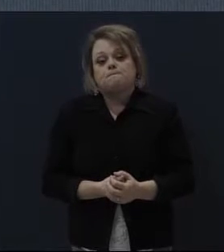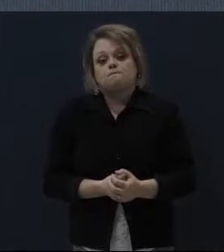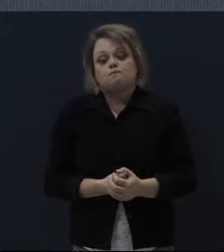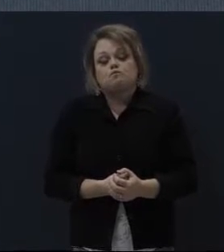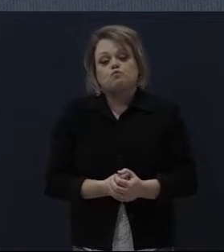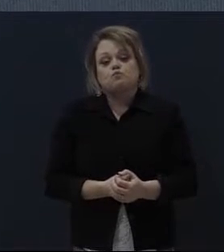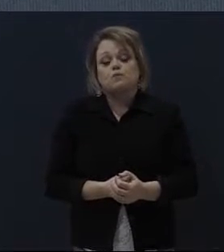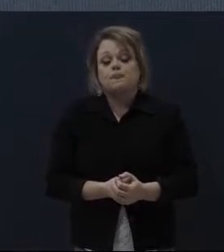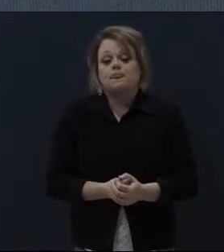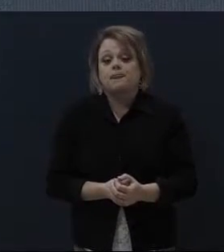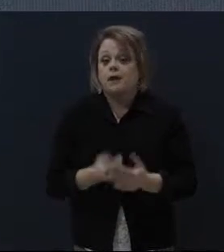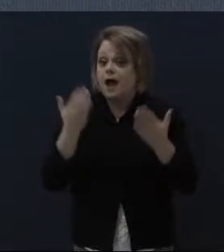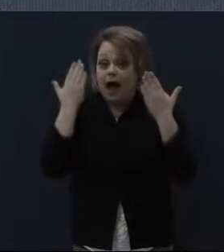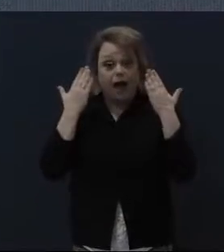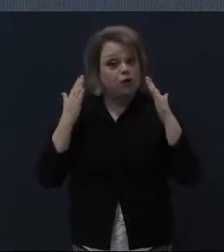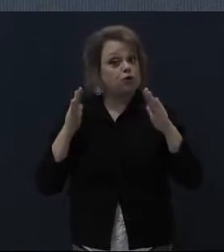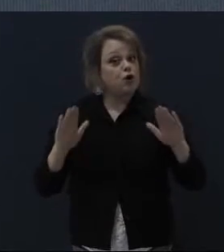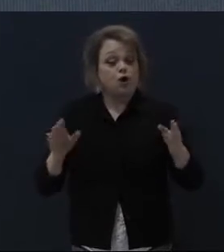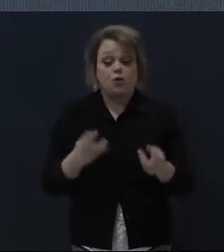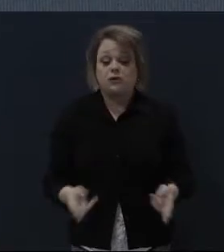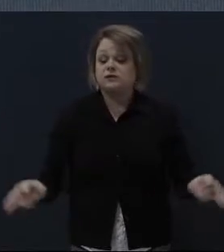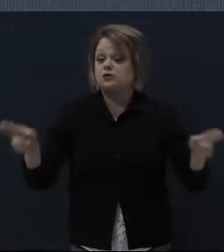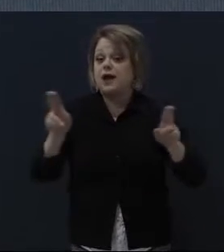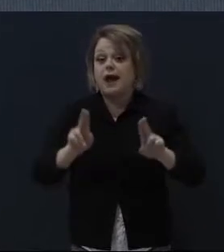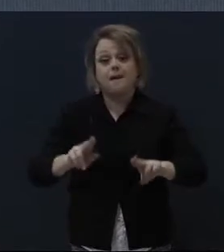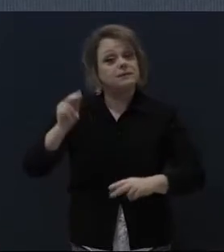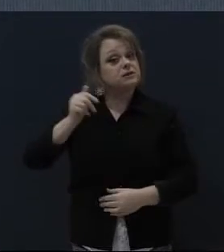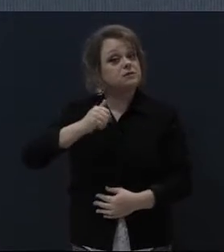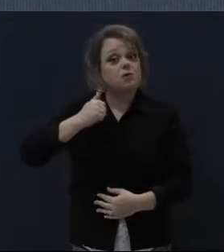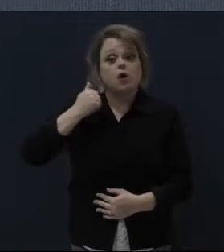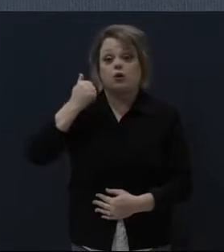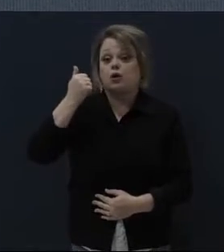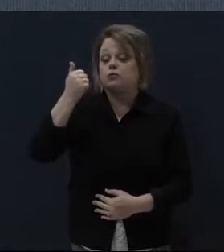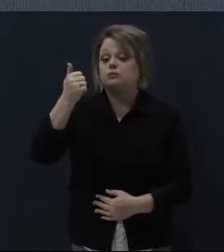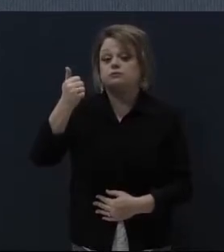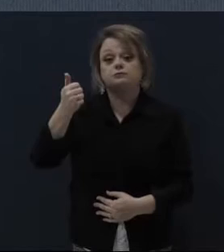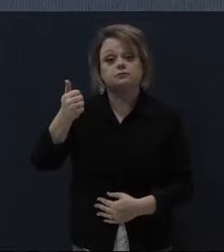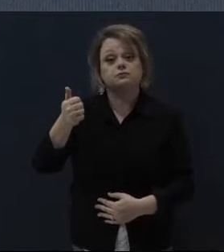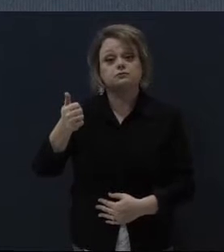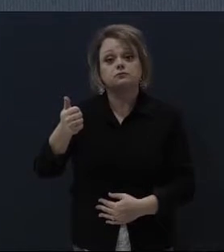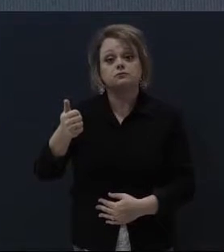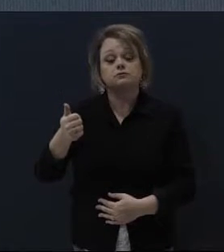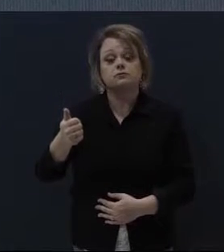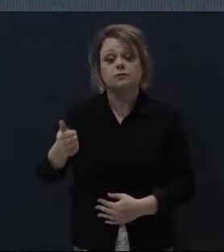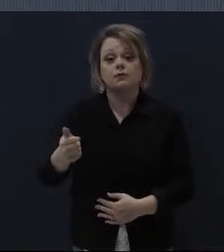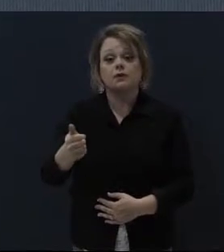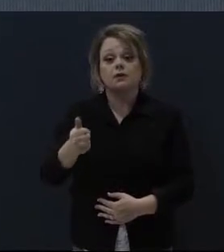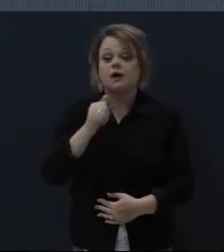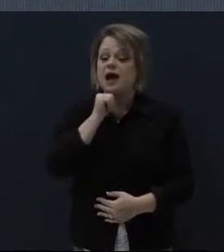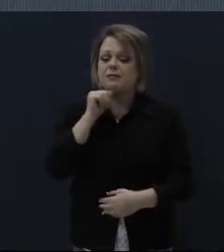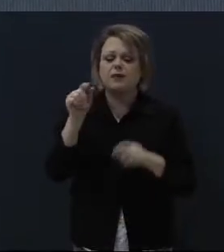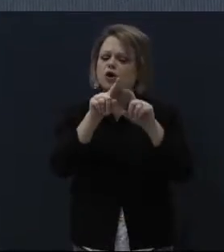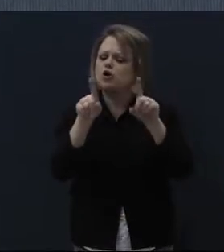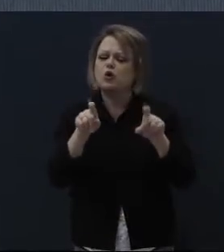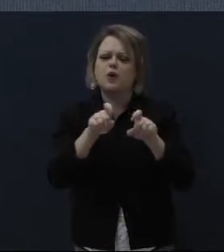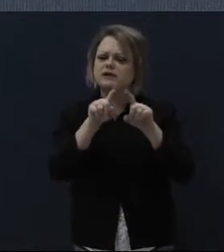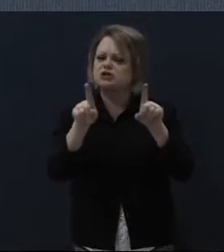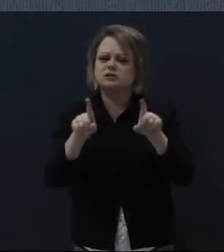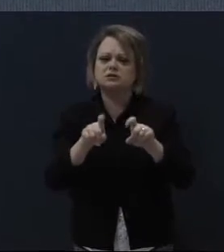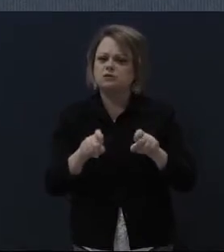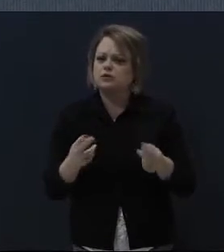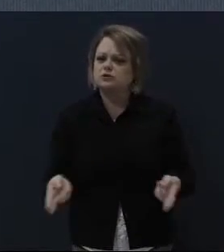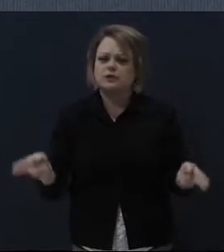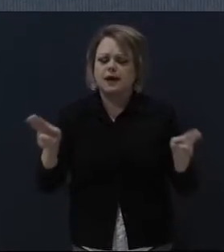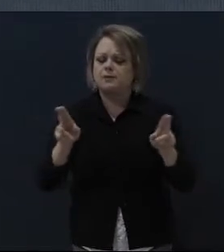I don't know what tomorrow will bring. I won't question what's in store. I